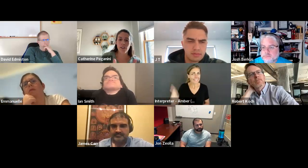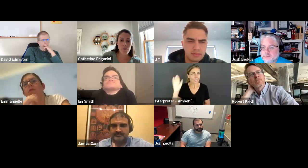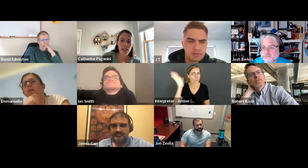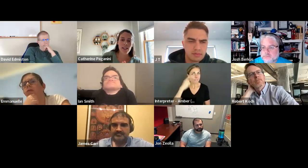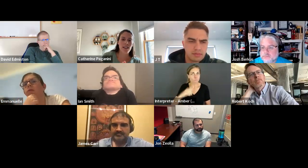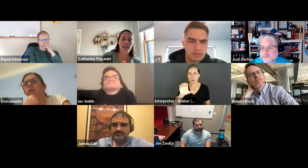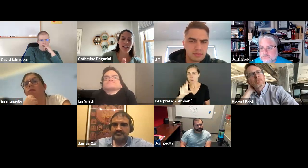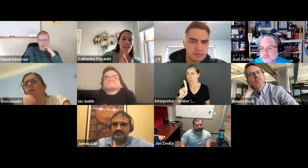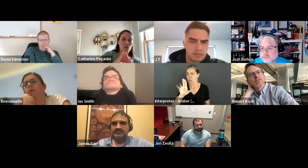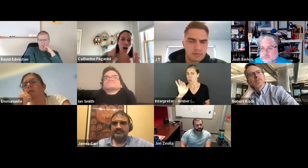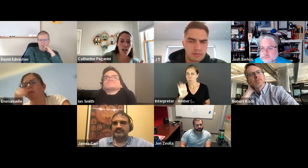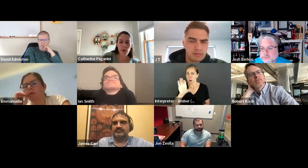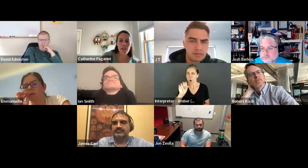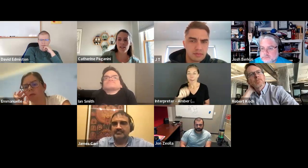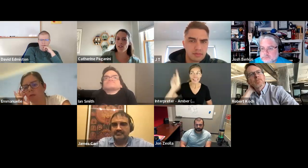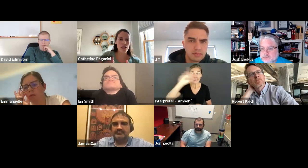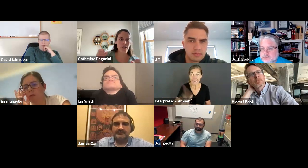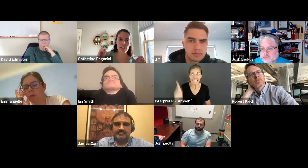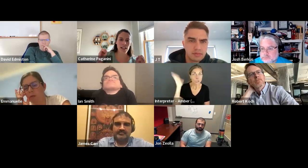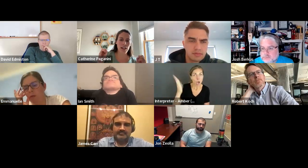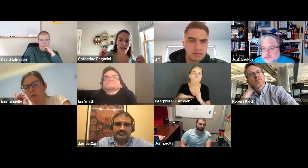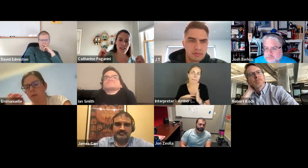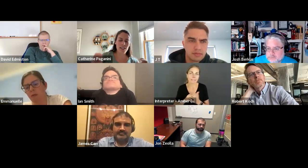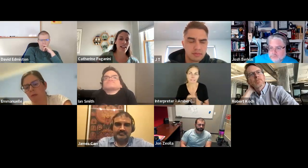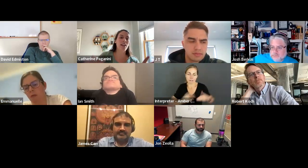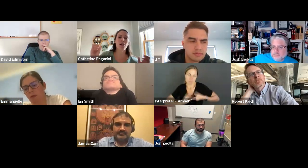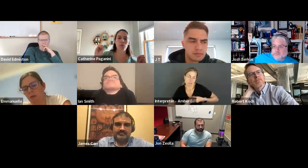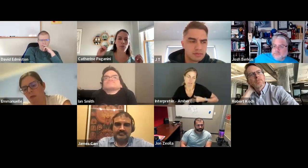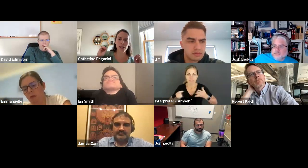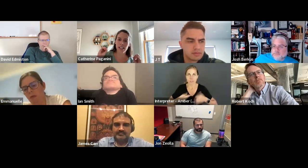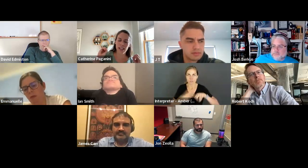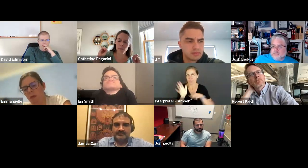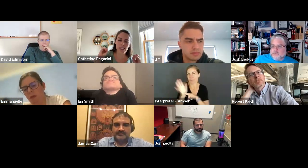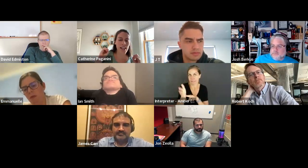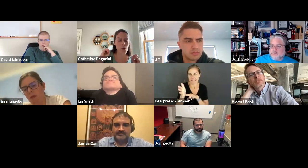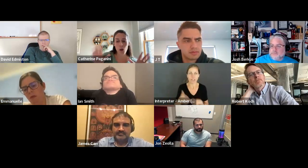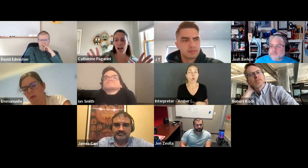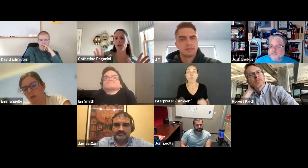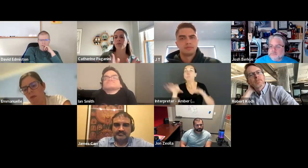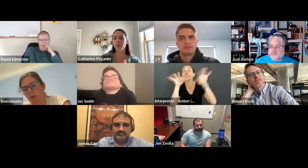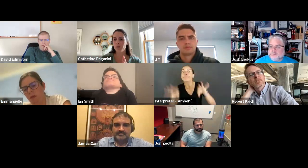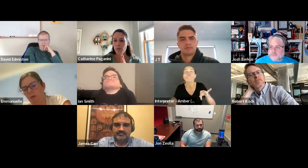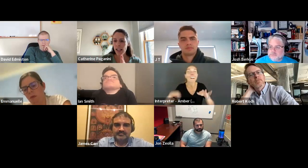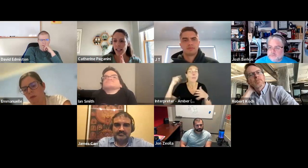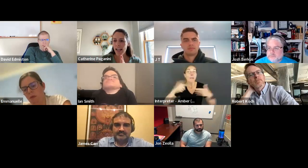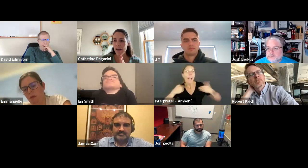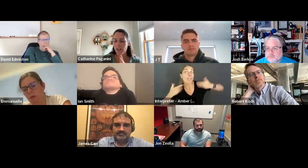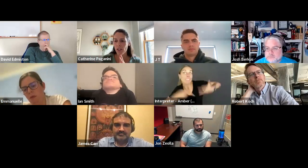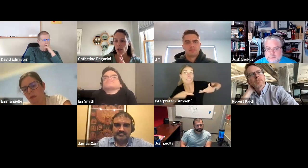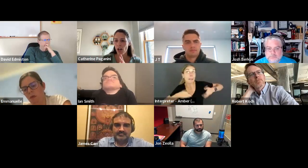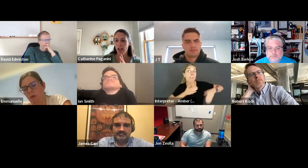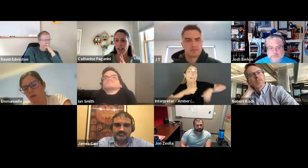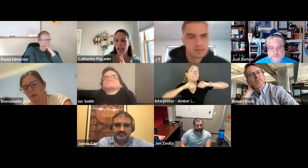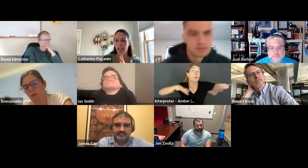talks are 5 minutes, and the idea is to talk about this initiative and say like, this is there, please get the word out. And then